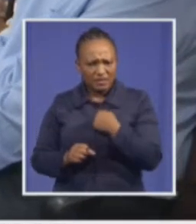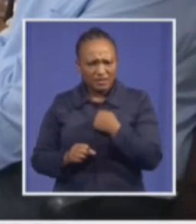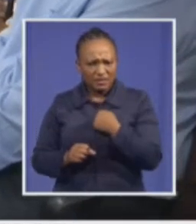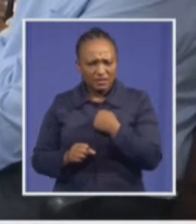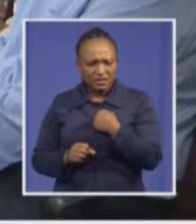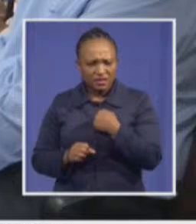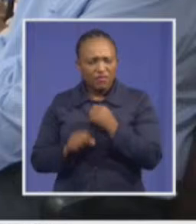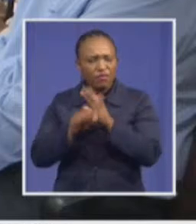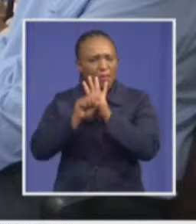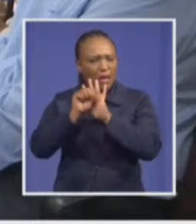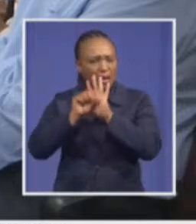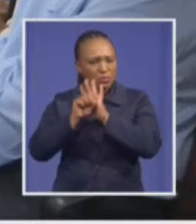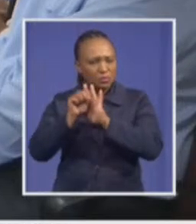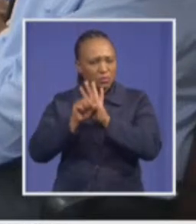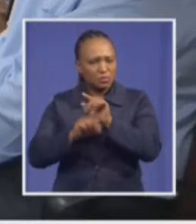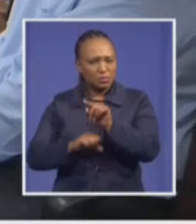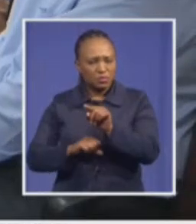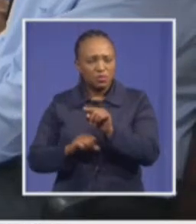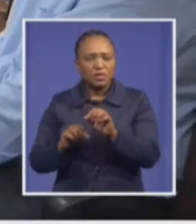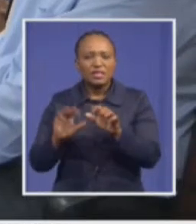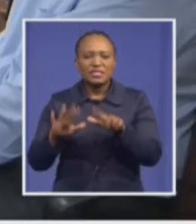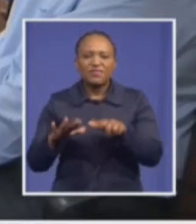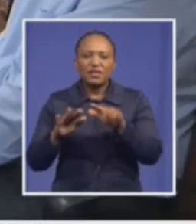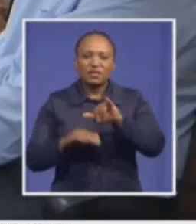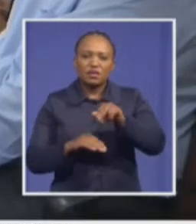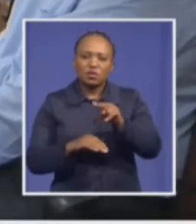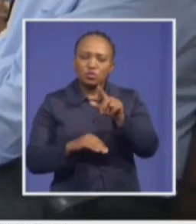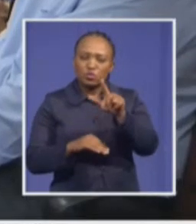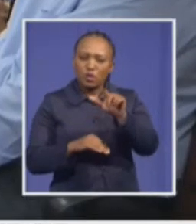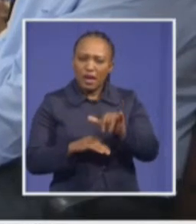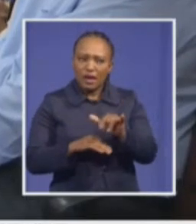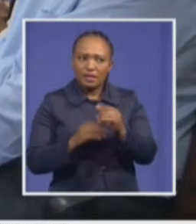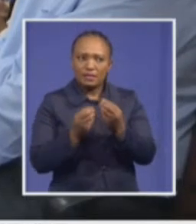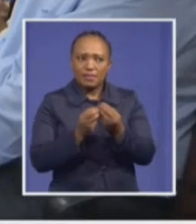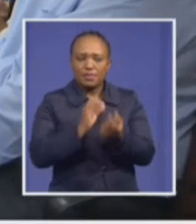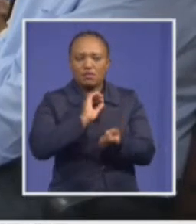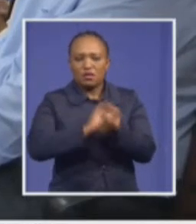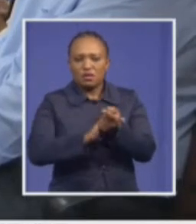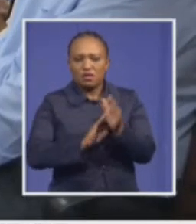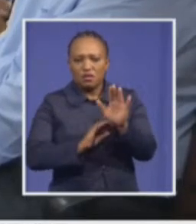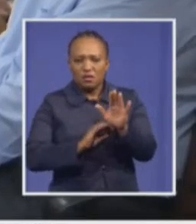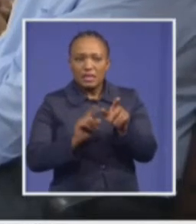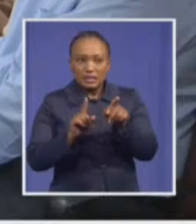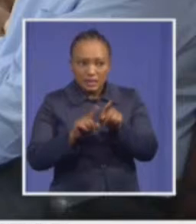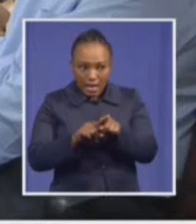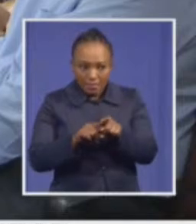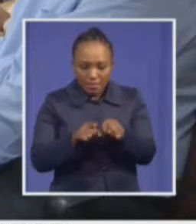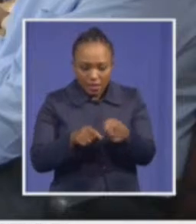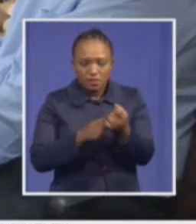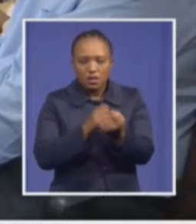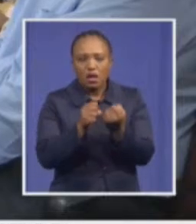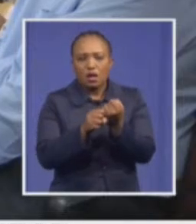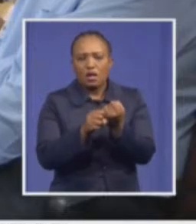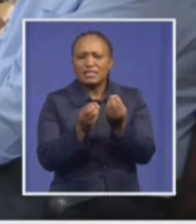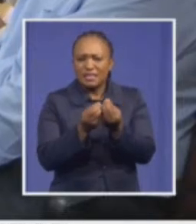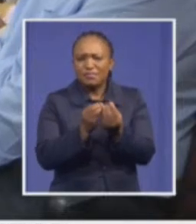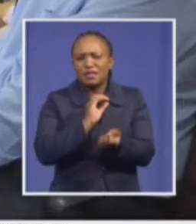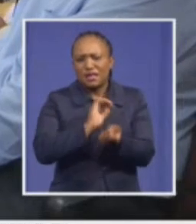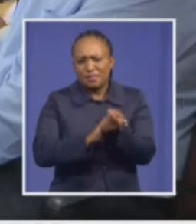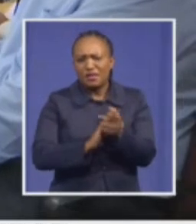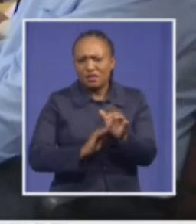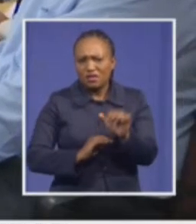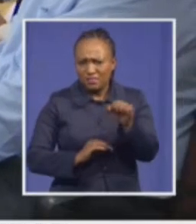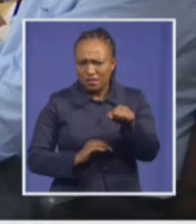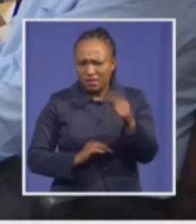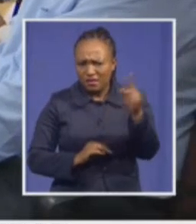July. Now something else happened this year. Correct. And I think maybe the point is